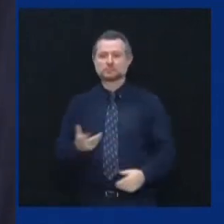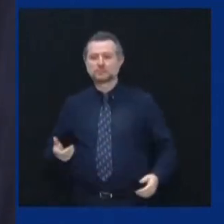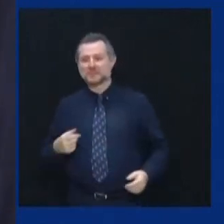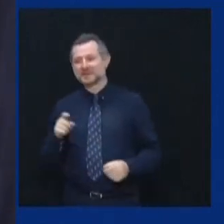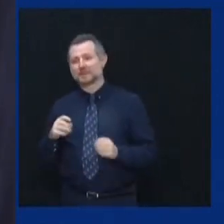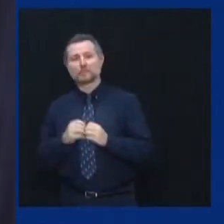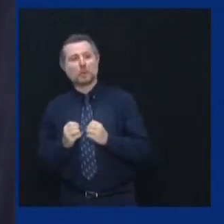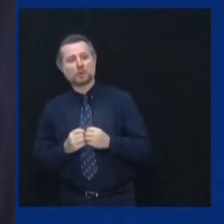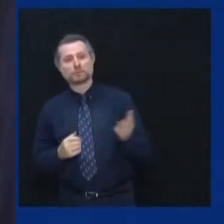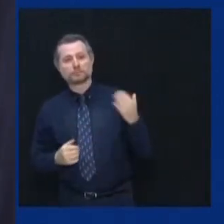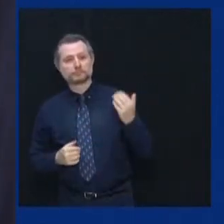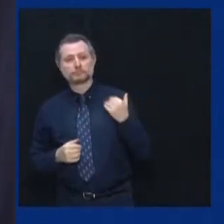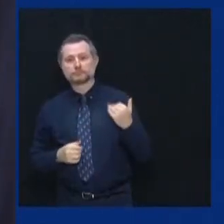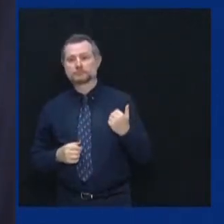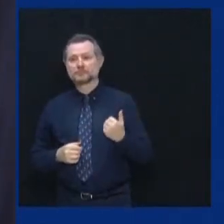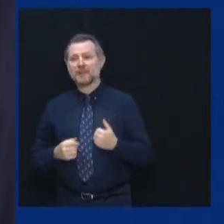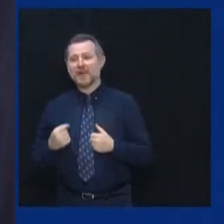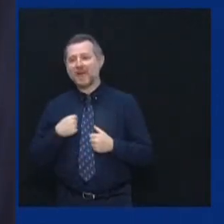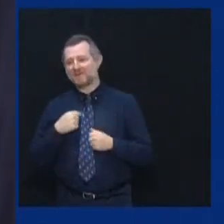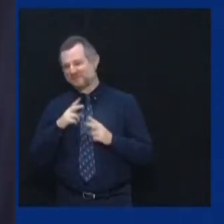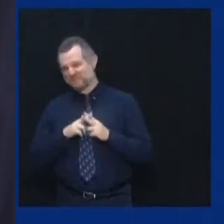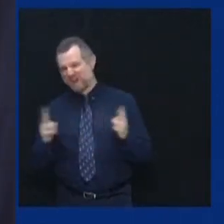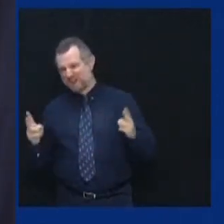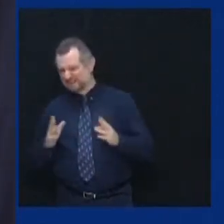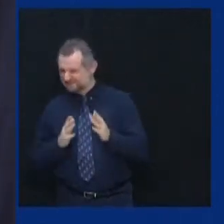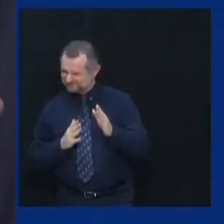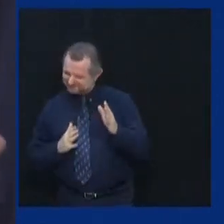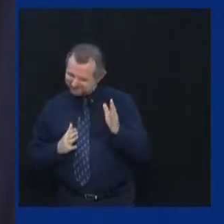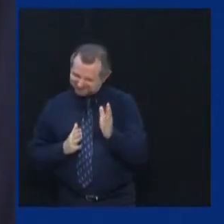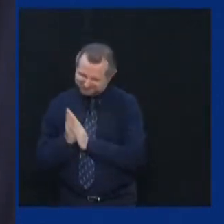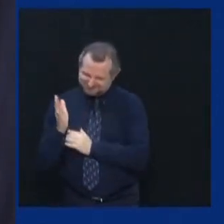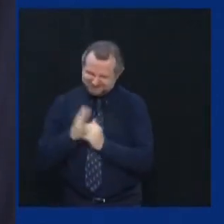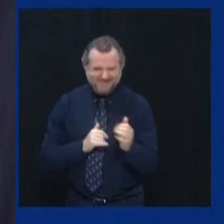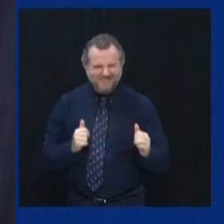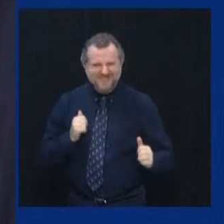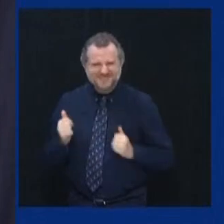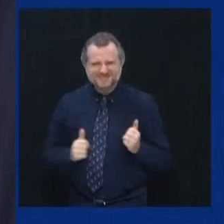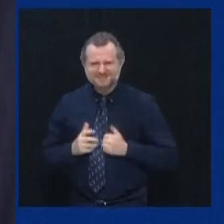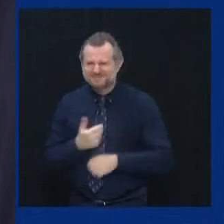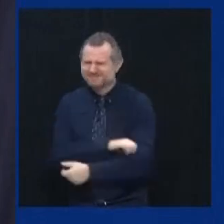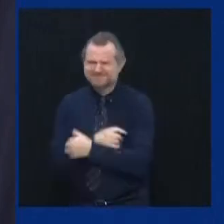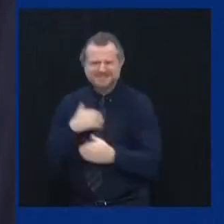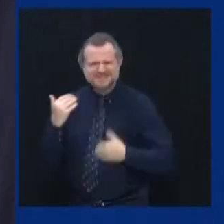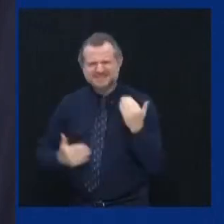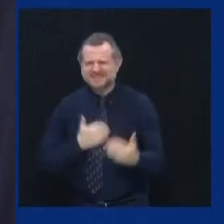setting up that aggressive a distribution network because I'm hoping for increased supply.